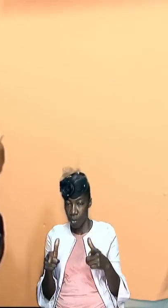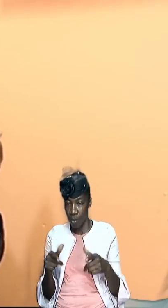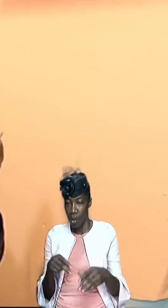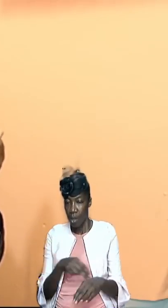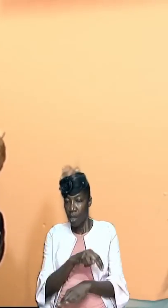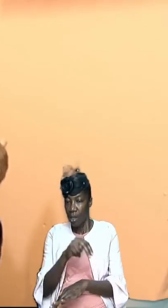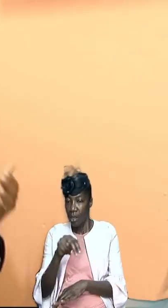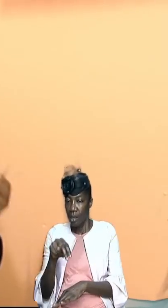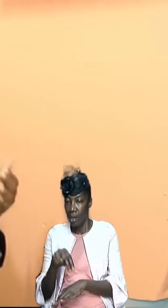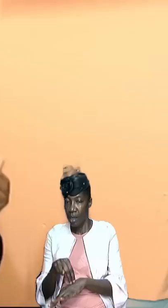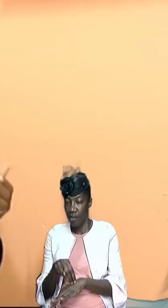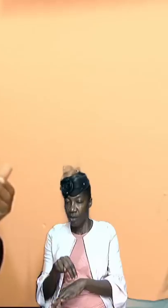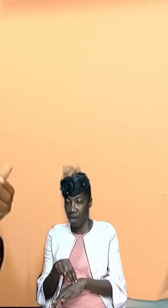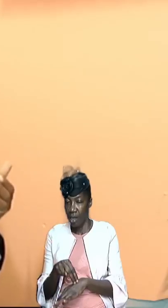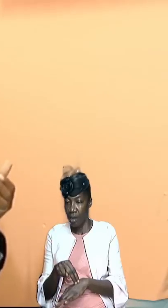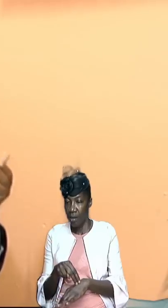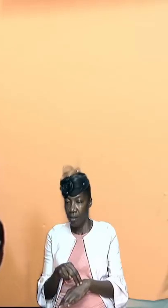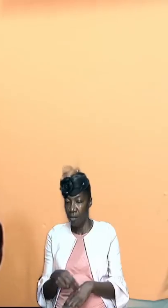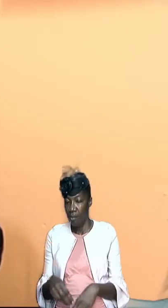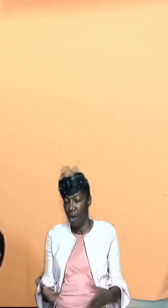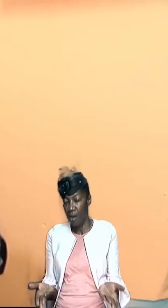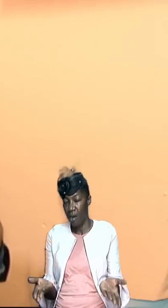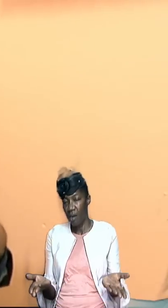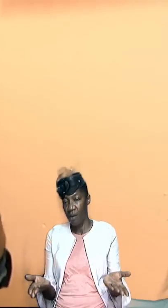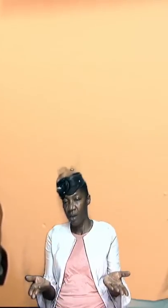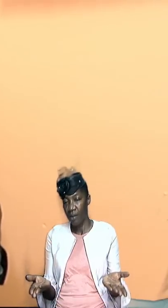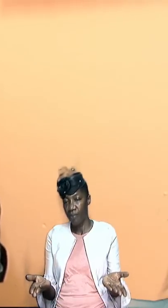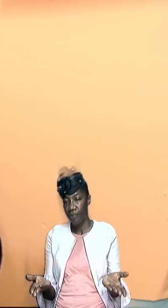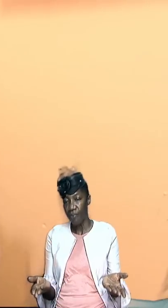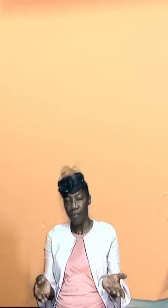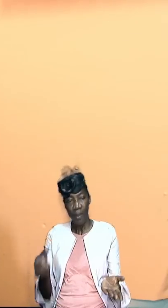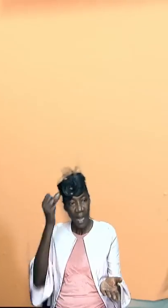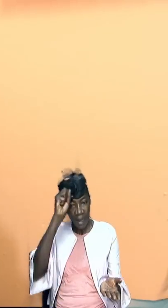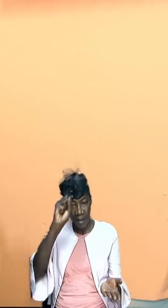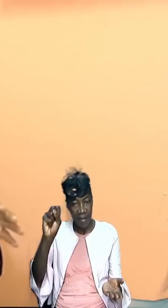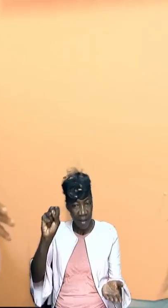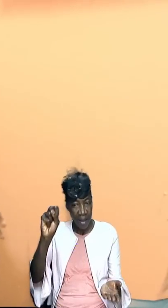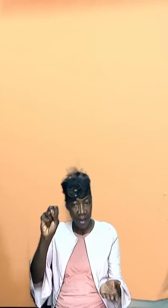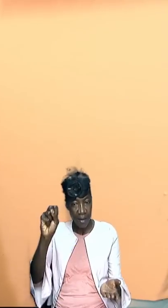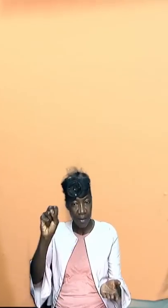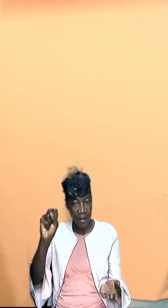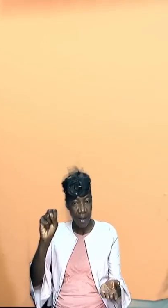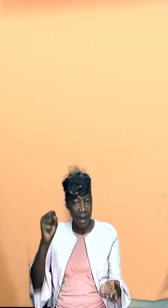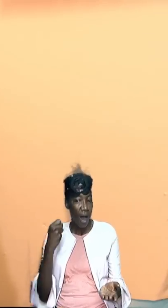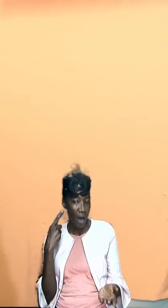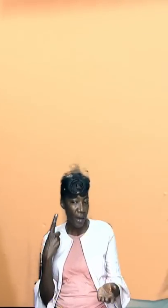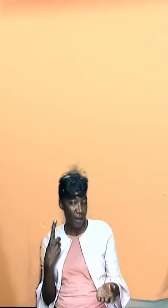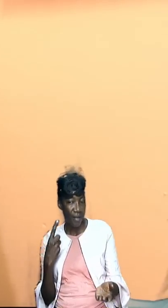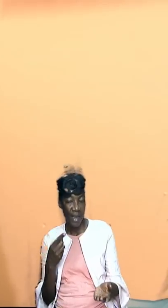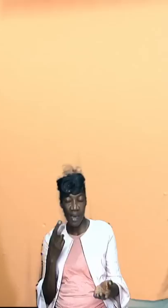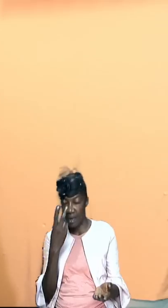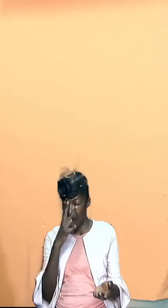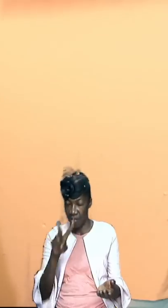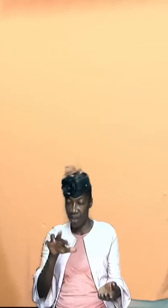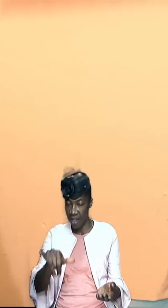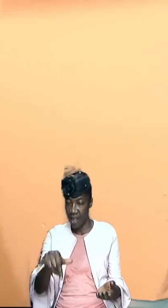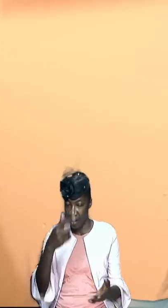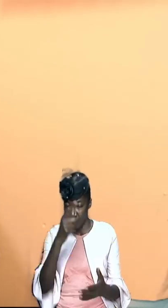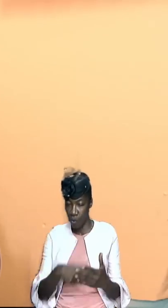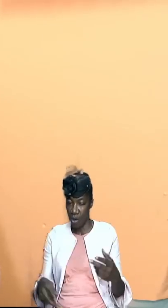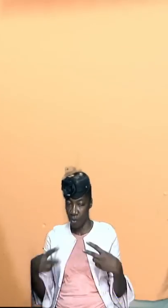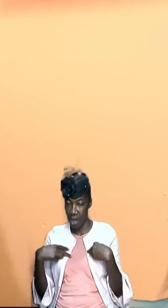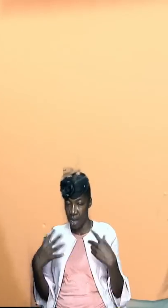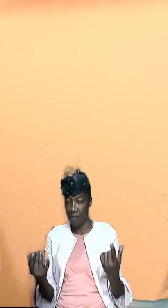naturally basics in terms of scientific analysis, we will see that what we